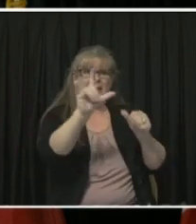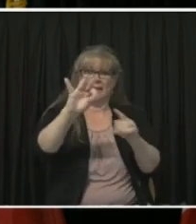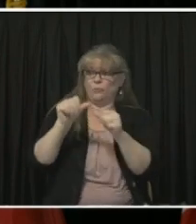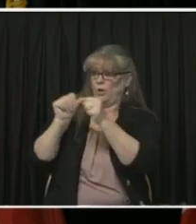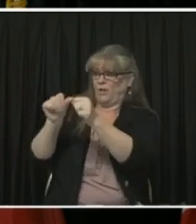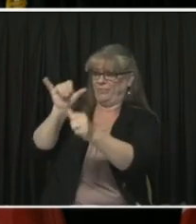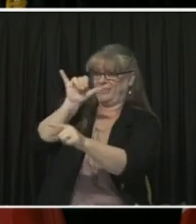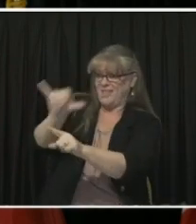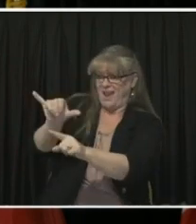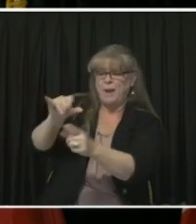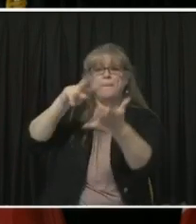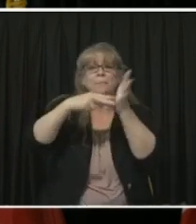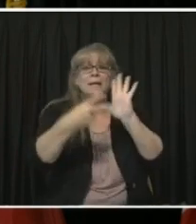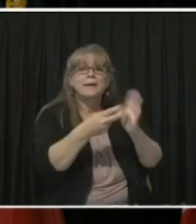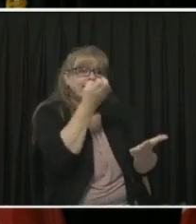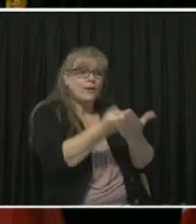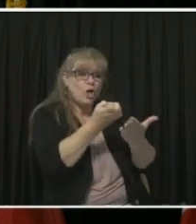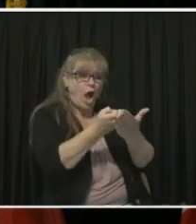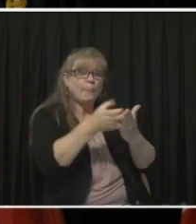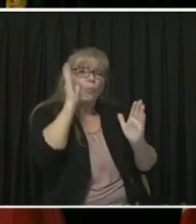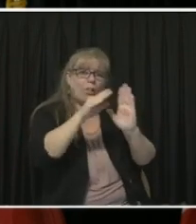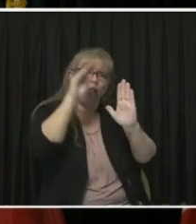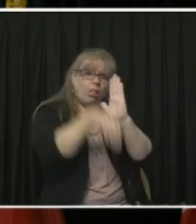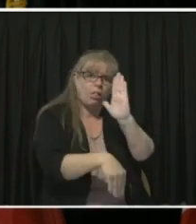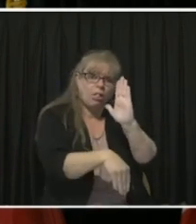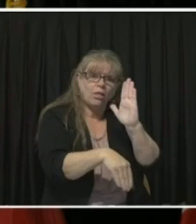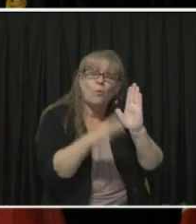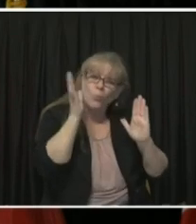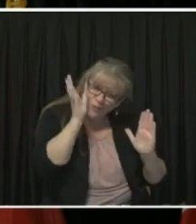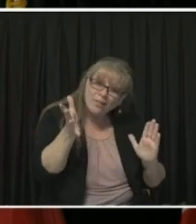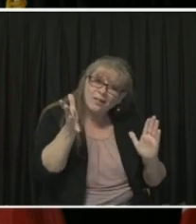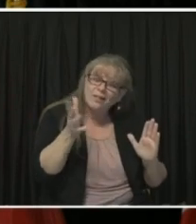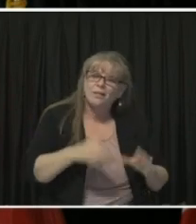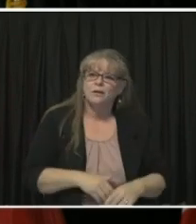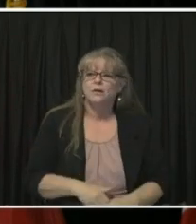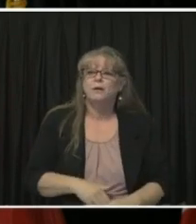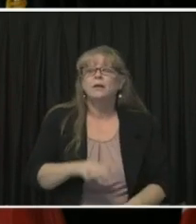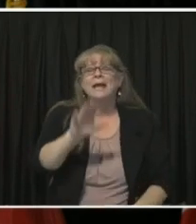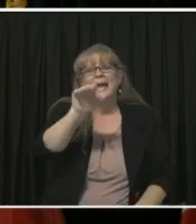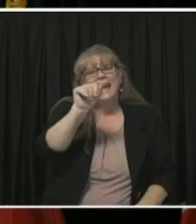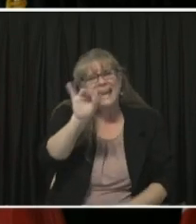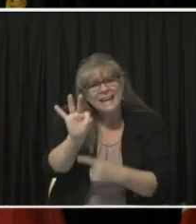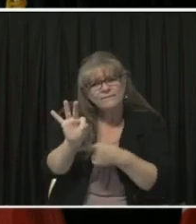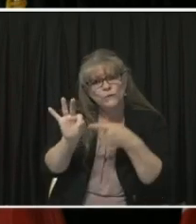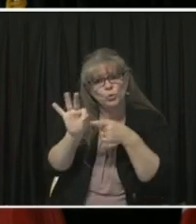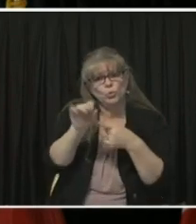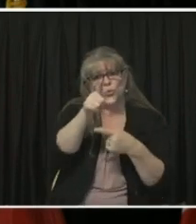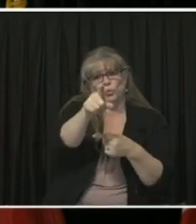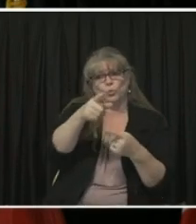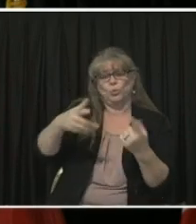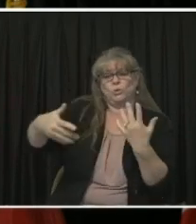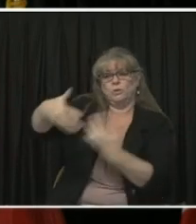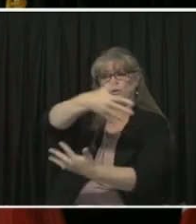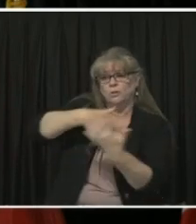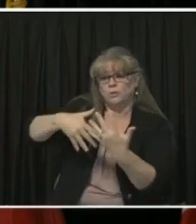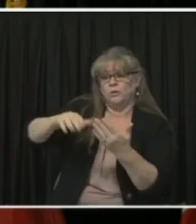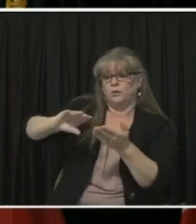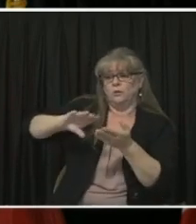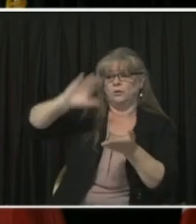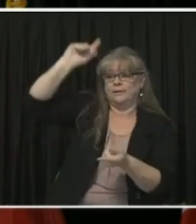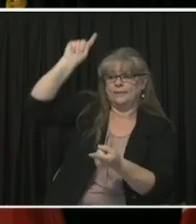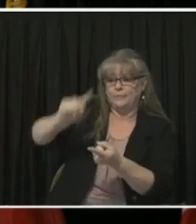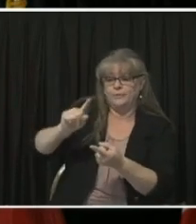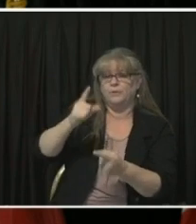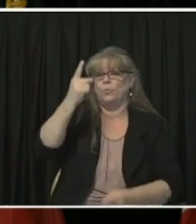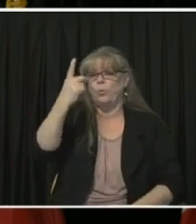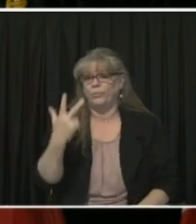our interactions to a third of what they used to be, the more that we'll get through this with the most possible number of lives